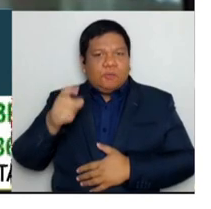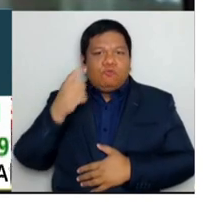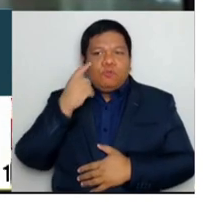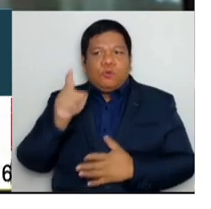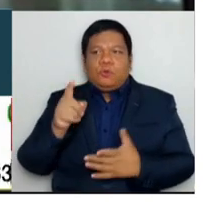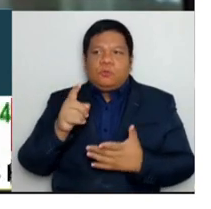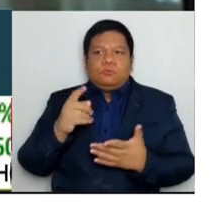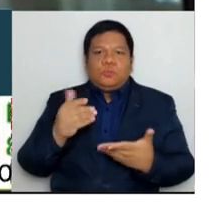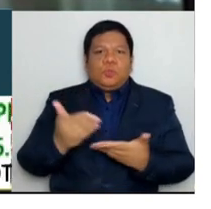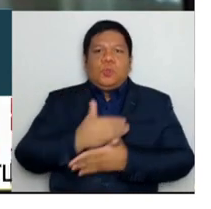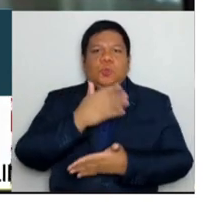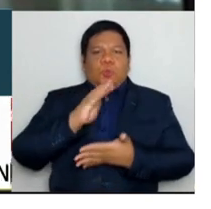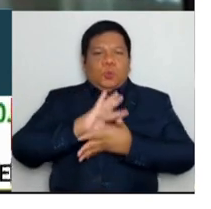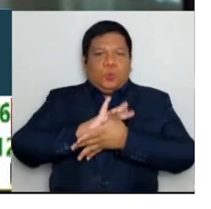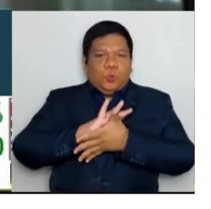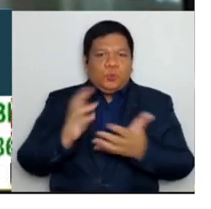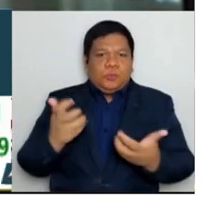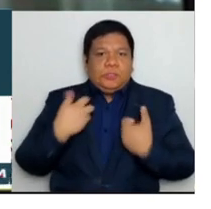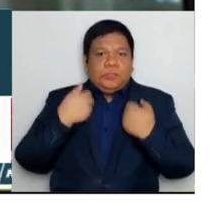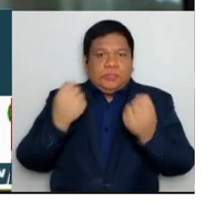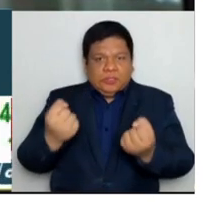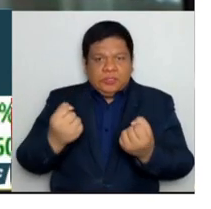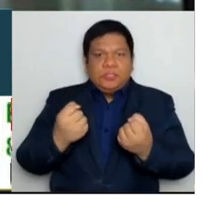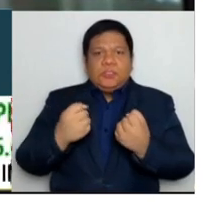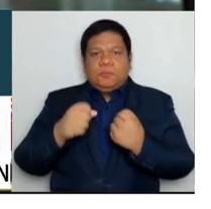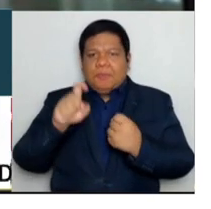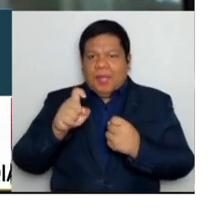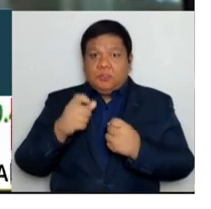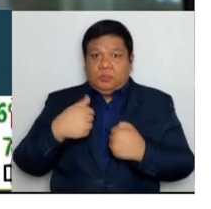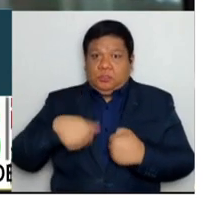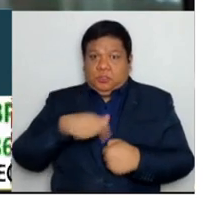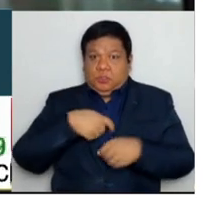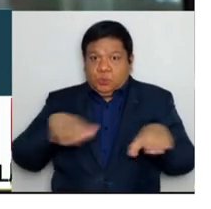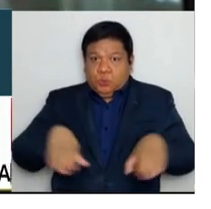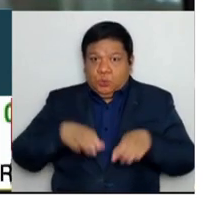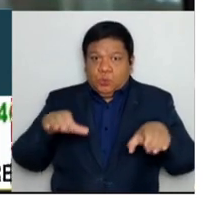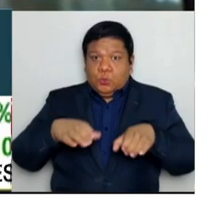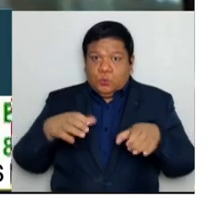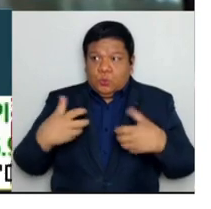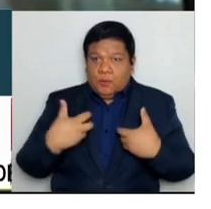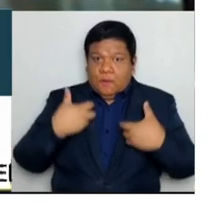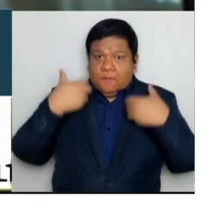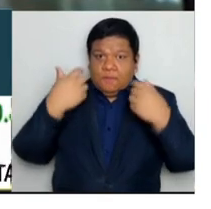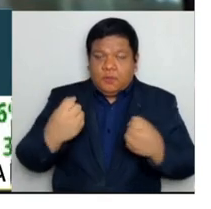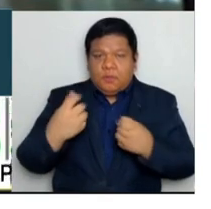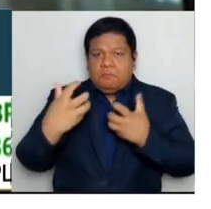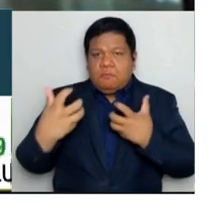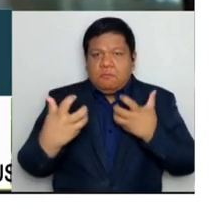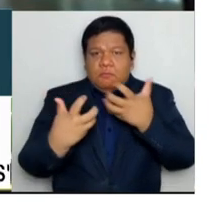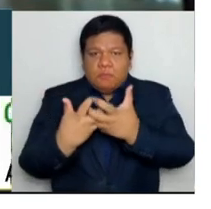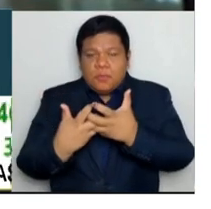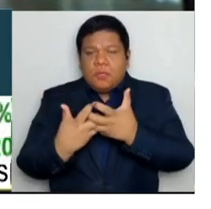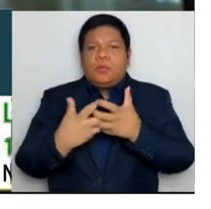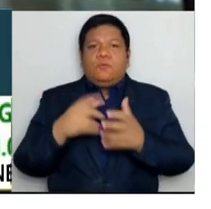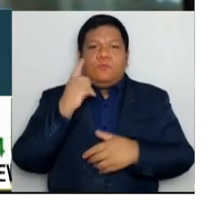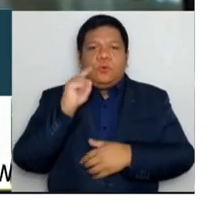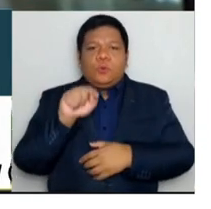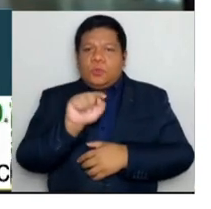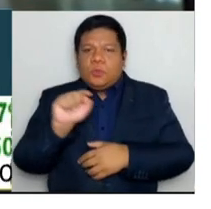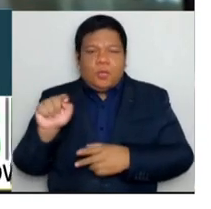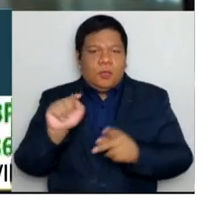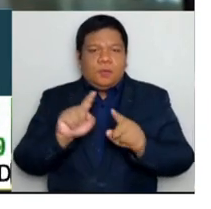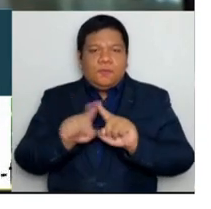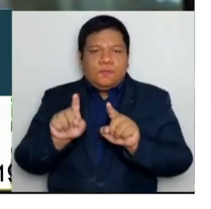pandemic recovery. Kailangan natin iakma ang ating pag-ahon mula sa COVID-19 at sa iba pang mga